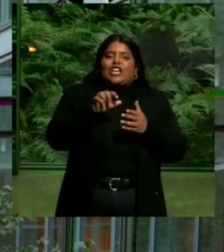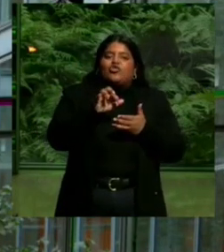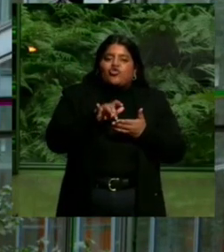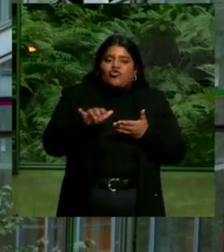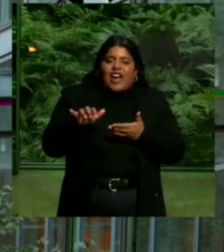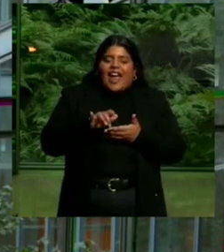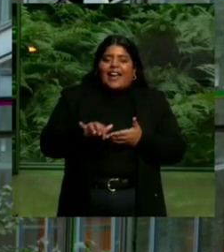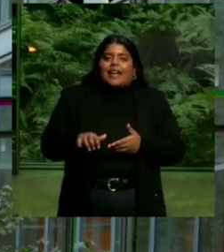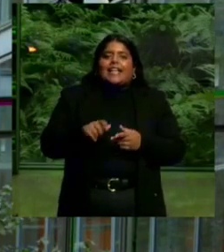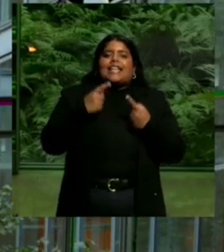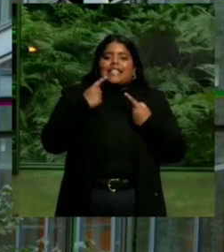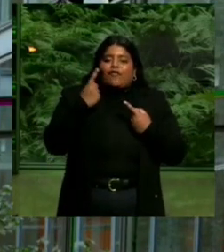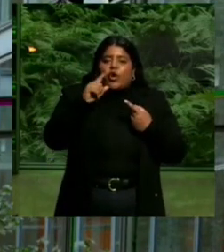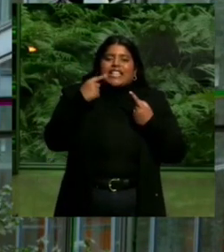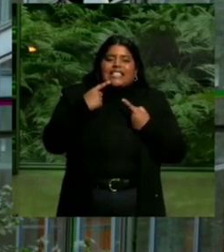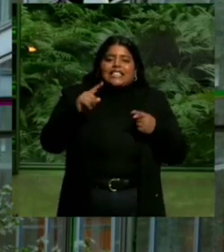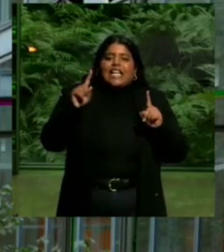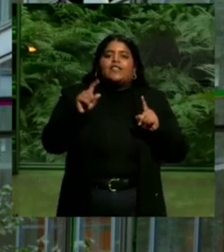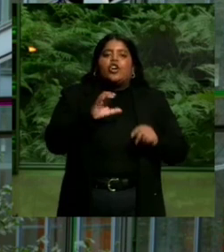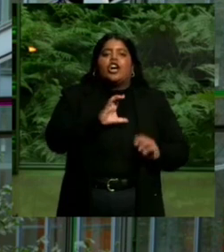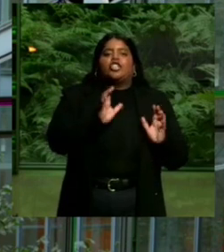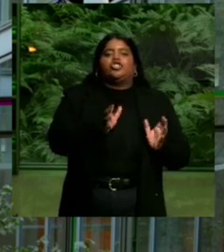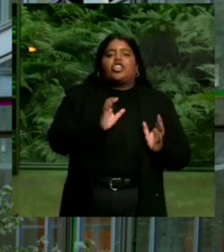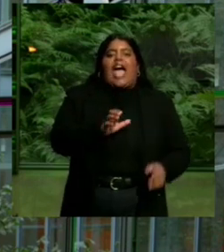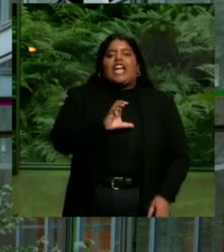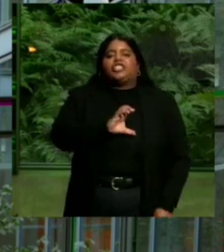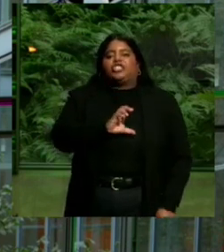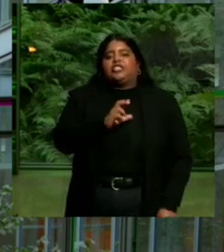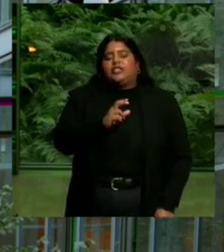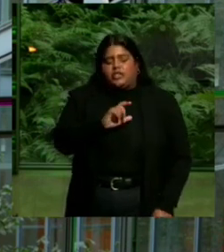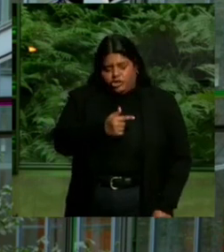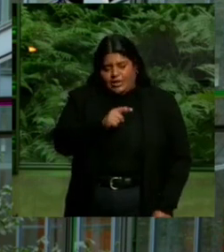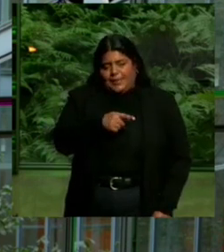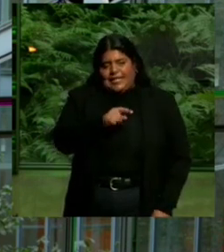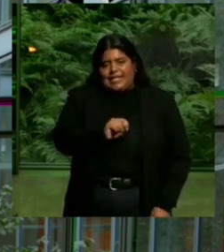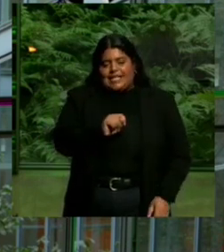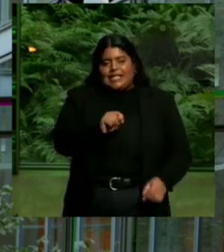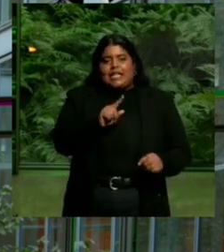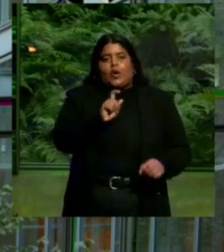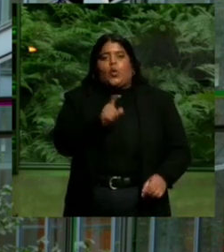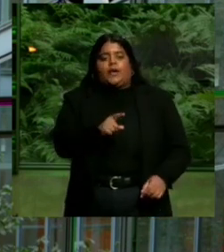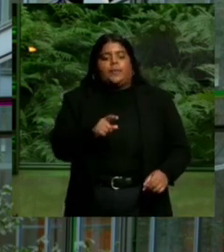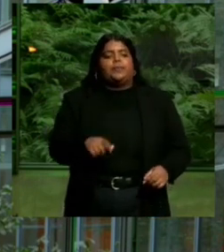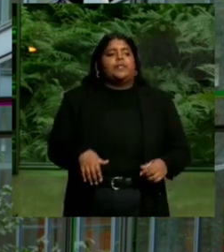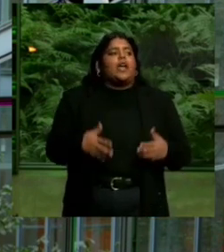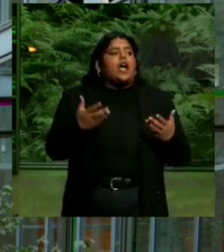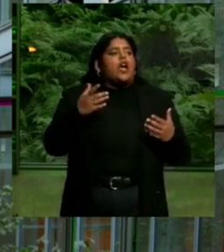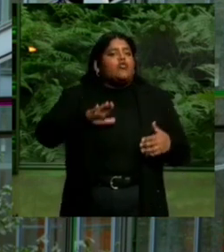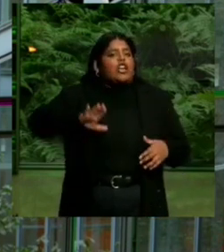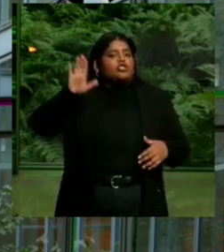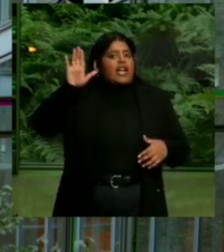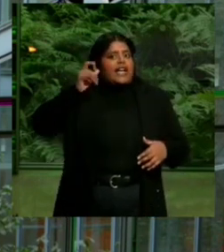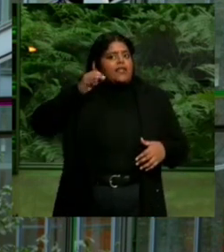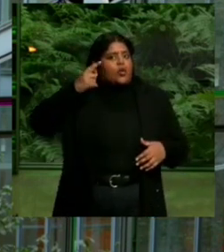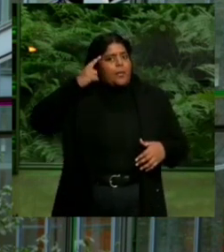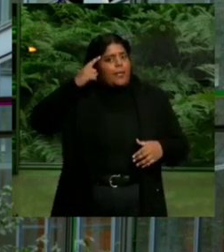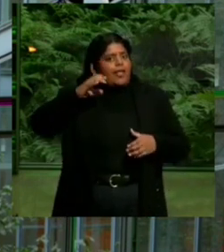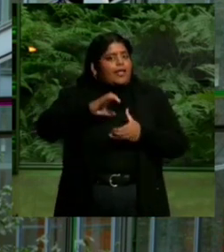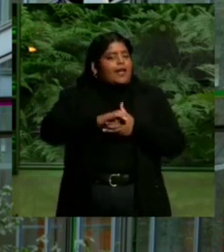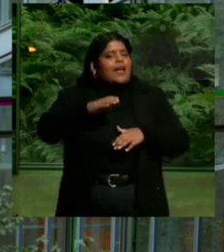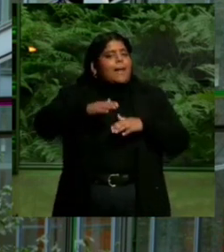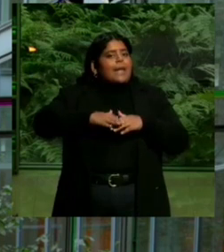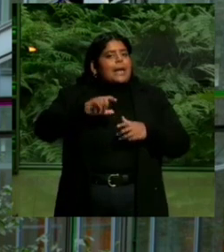successful ChatGPT prompt? So raise your hand if you think the minimum number of words for a